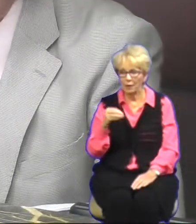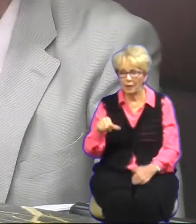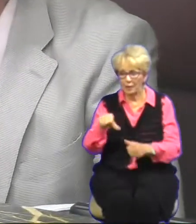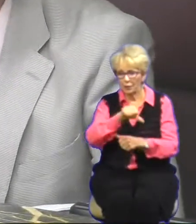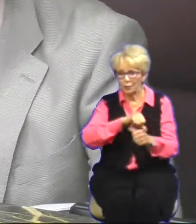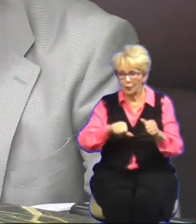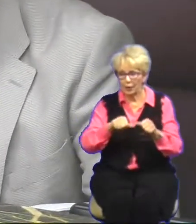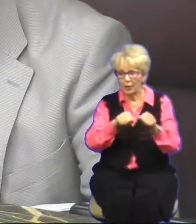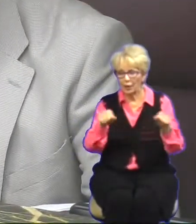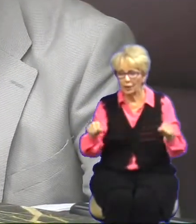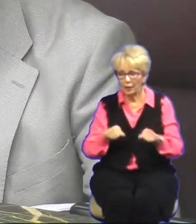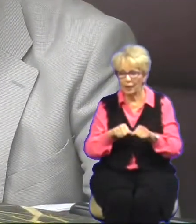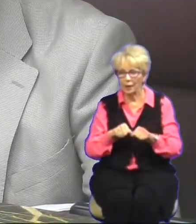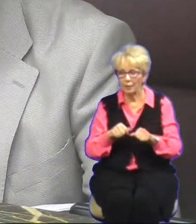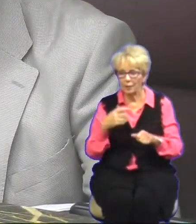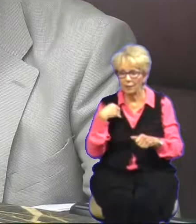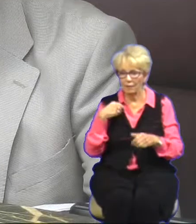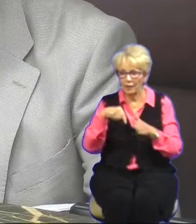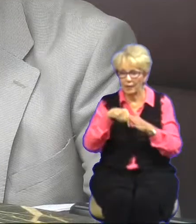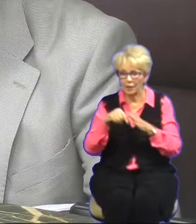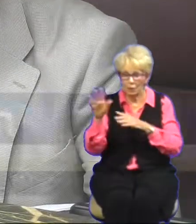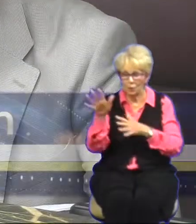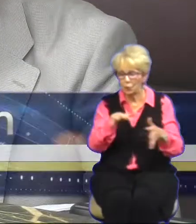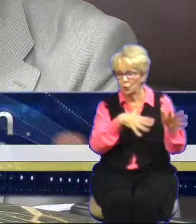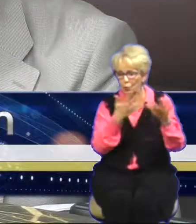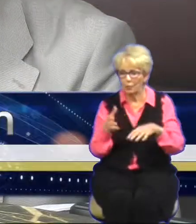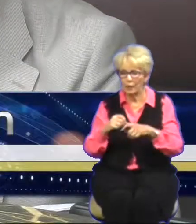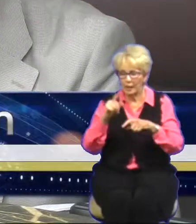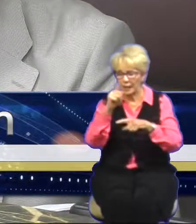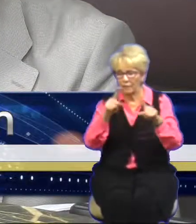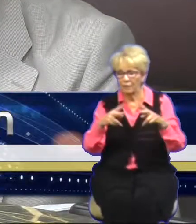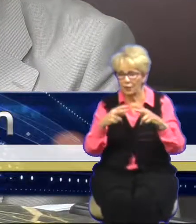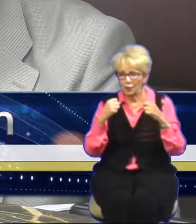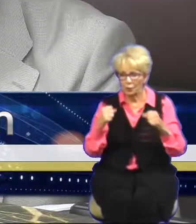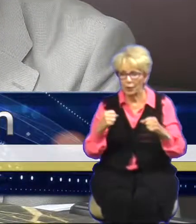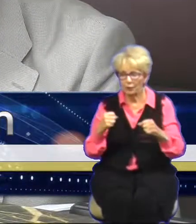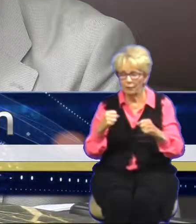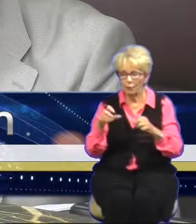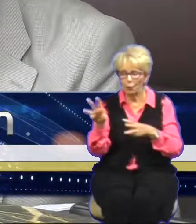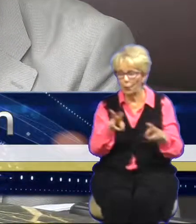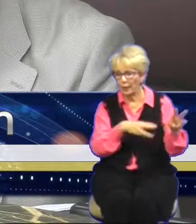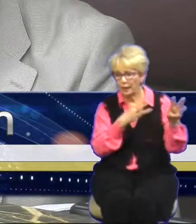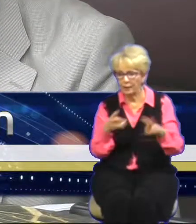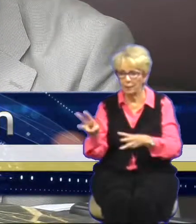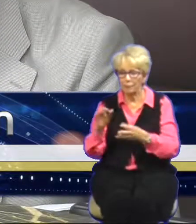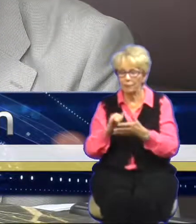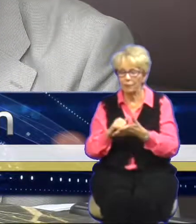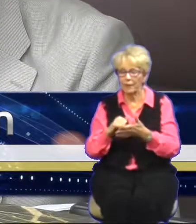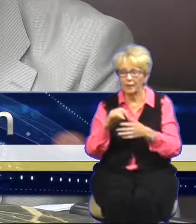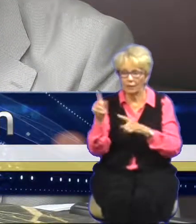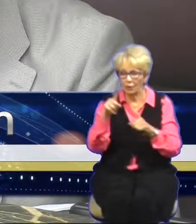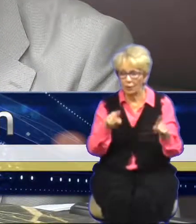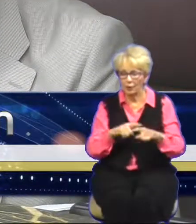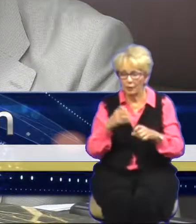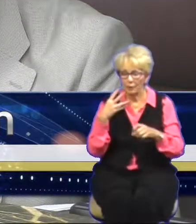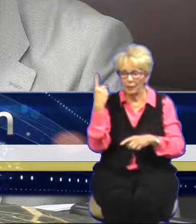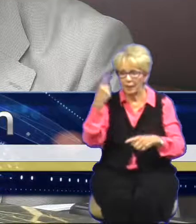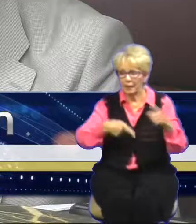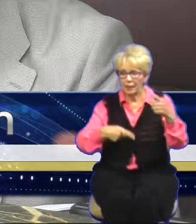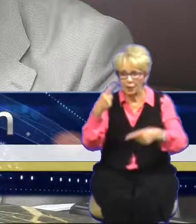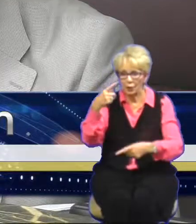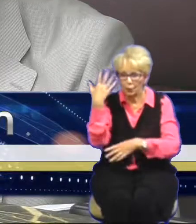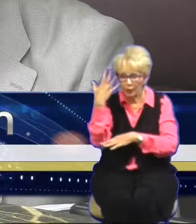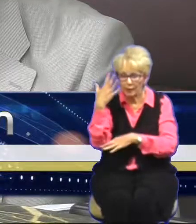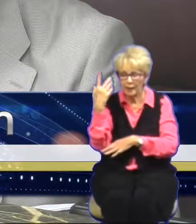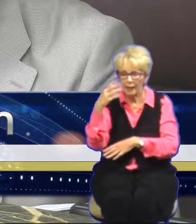surrounding areas were subjected to intense storms with lightning and very strong damaging winds. And whereas these storms brought down many trees, poles,